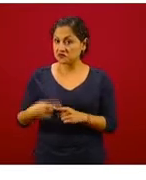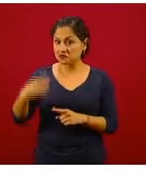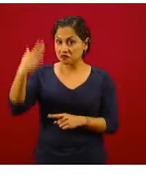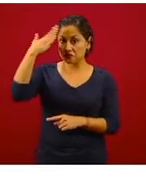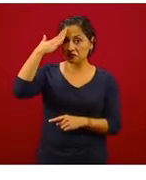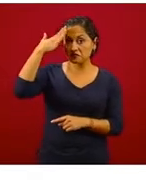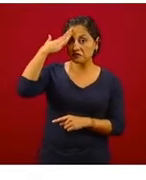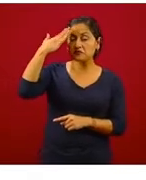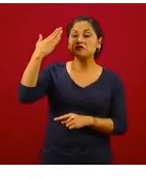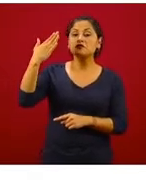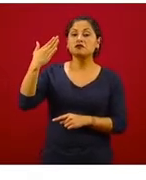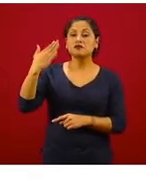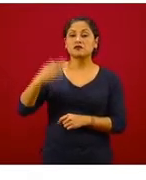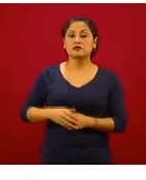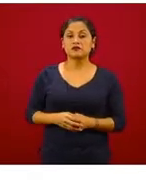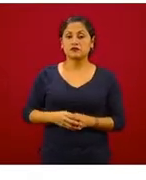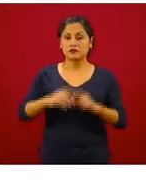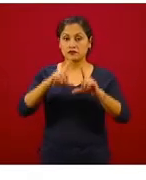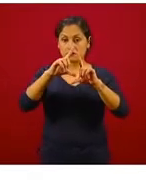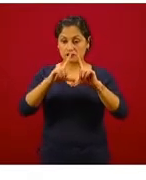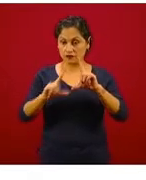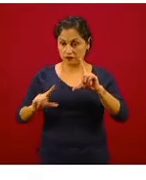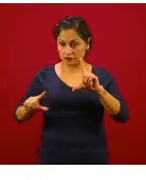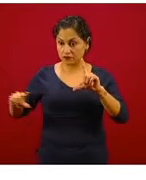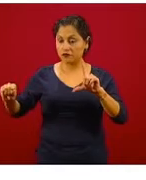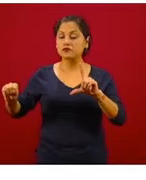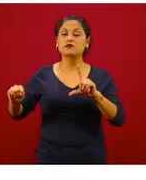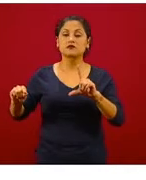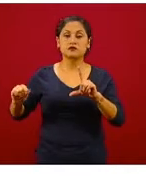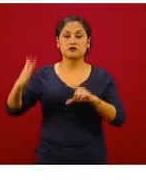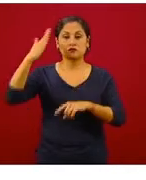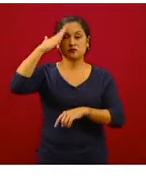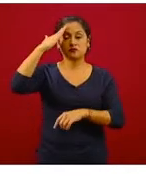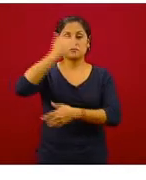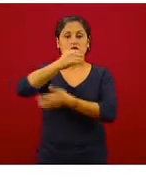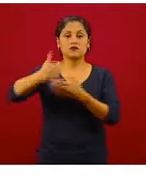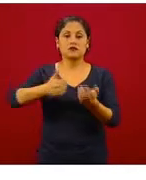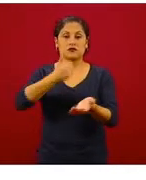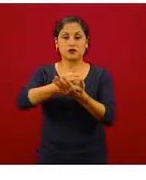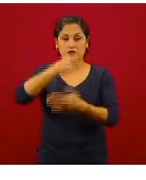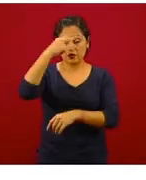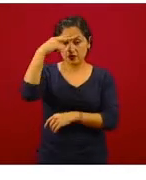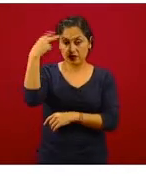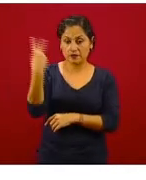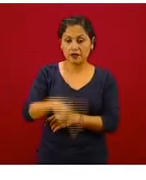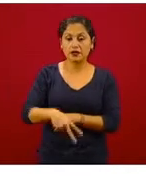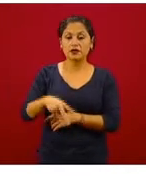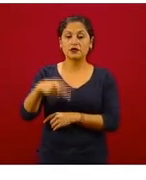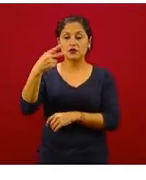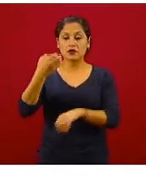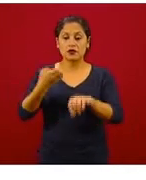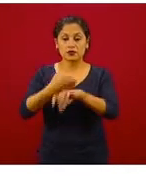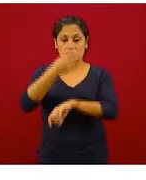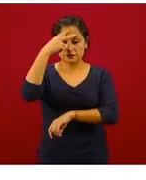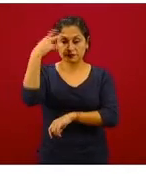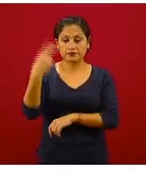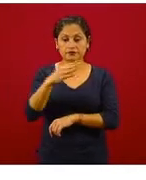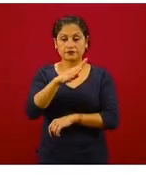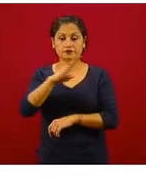rates, and we can see by state what percentage of their beds are available. So we have Mexico